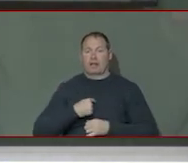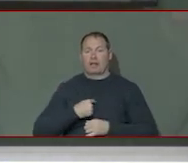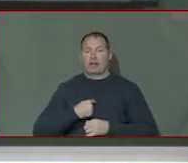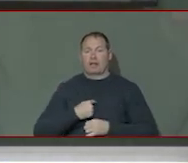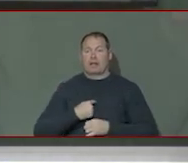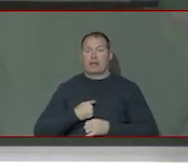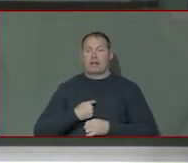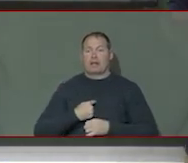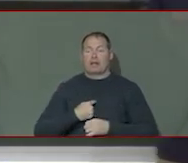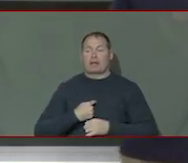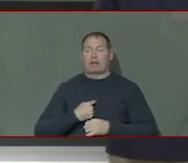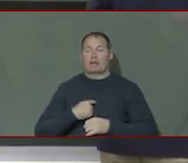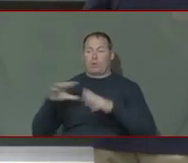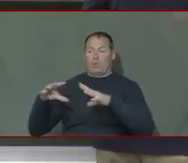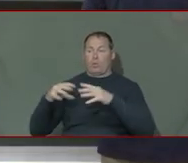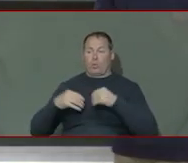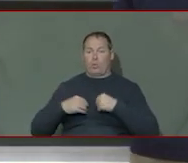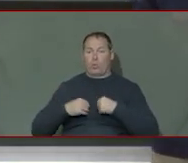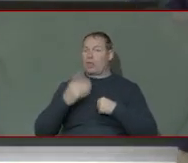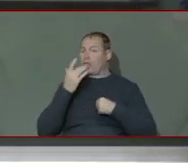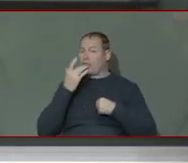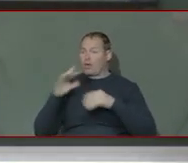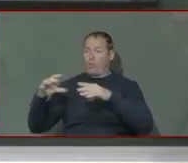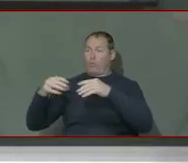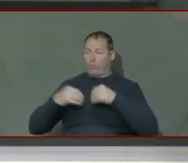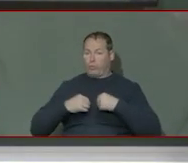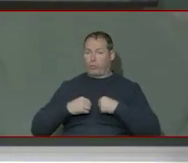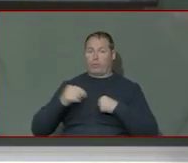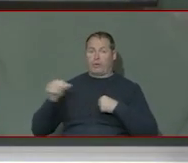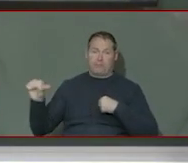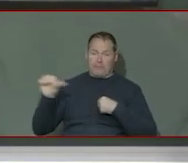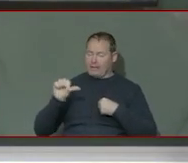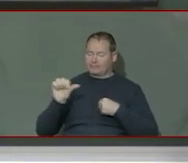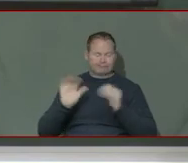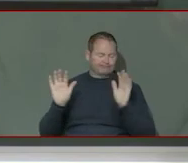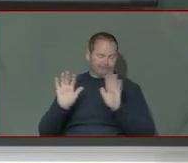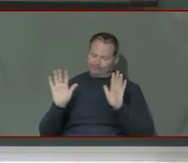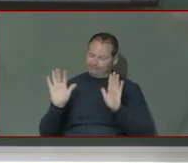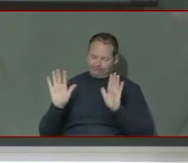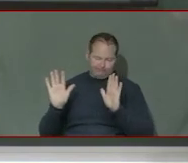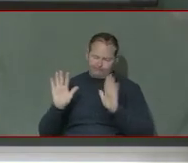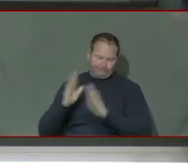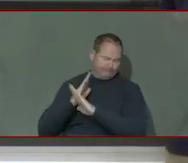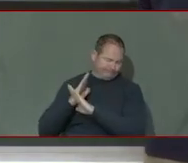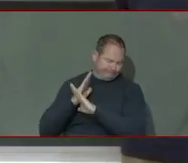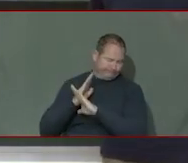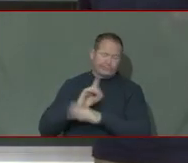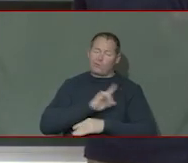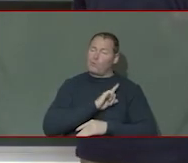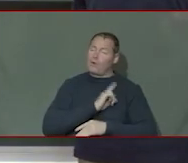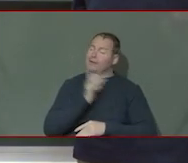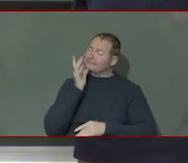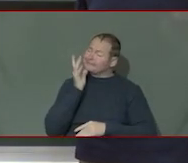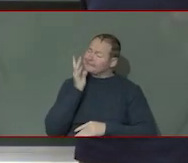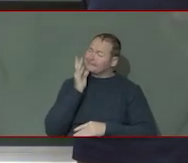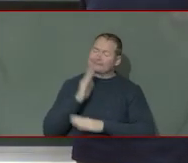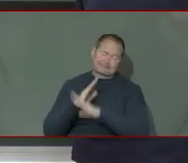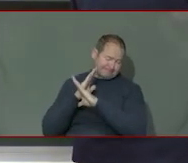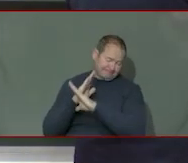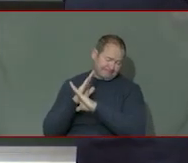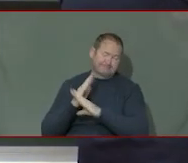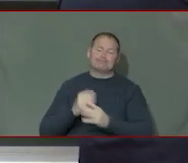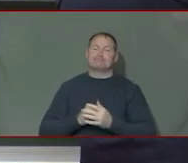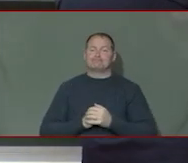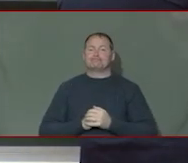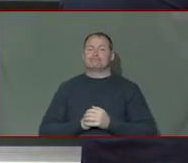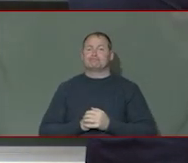not going to reabsorb the salts. The salts, no, because the salts are too many. So the salts